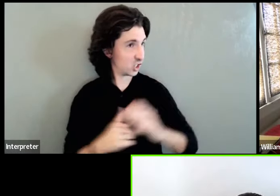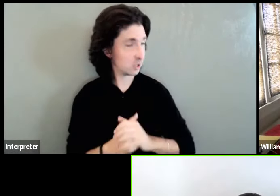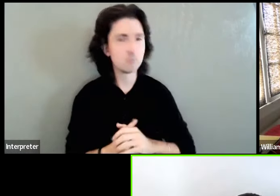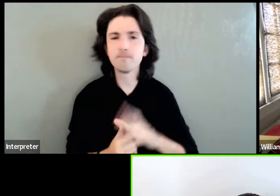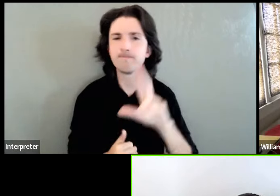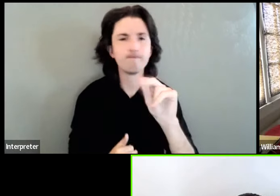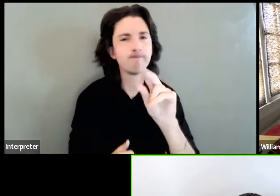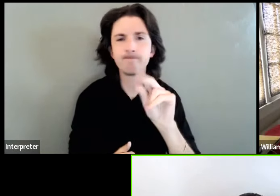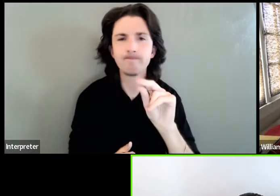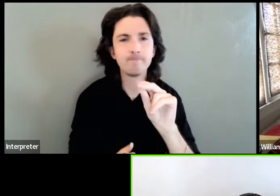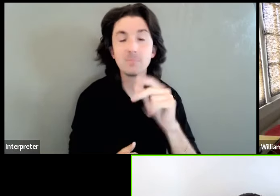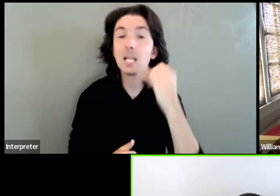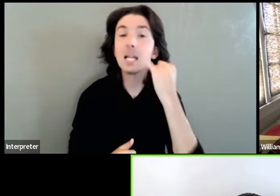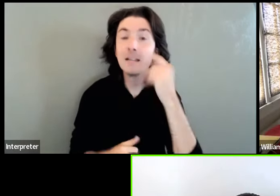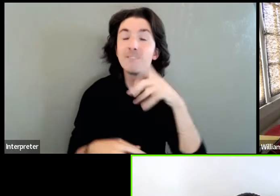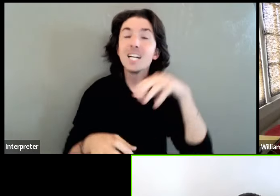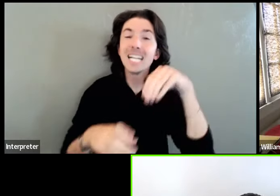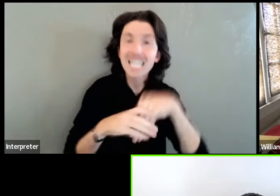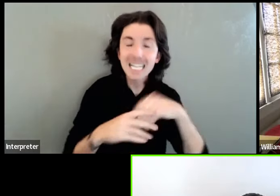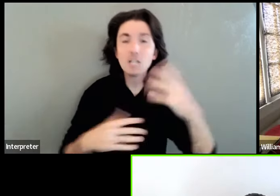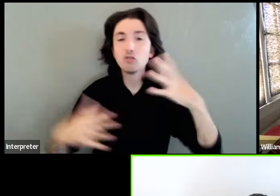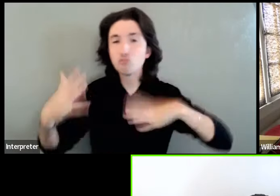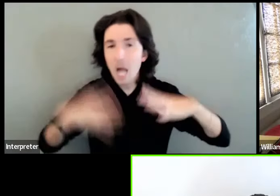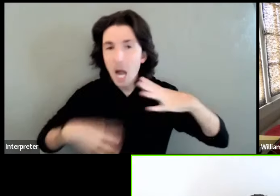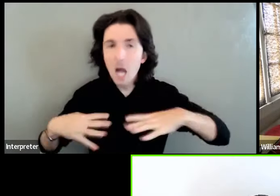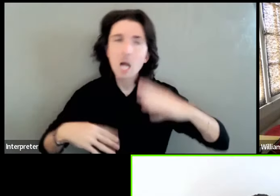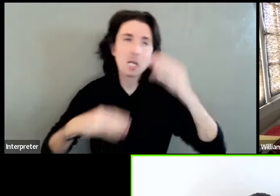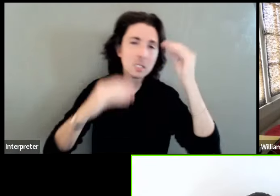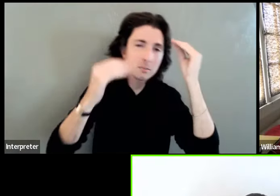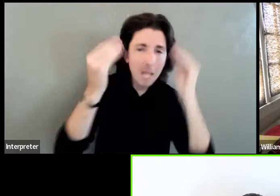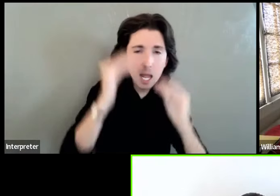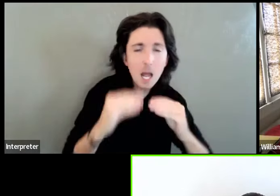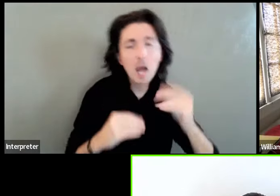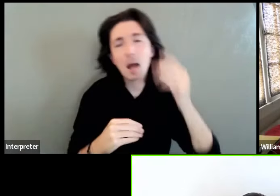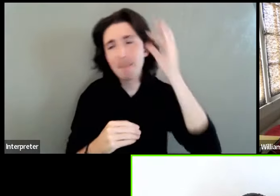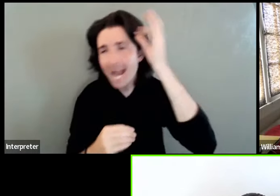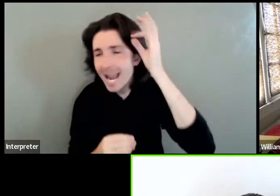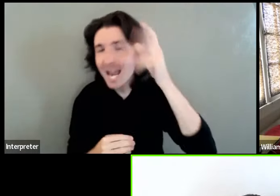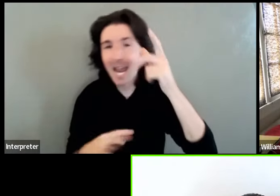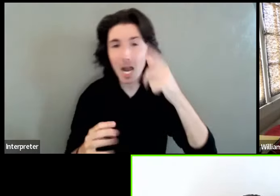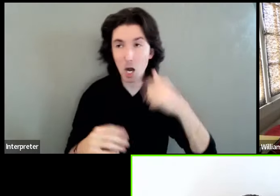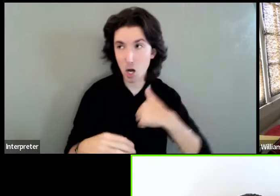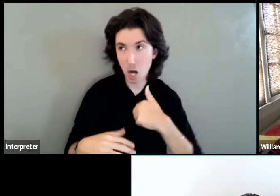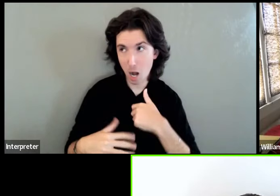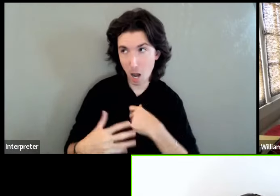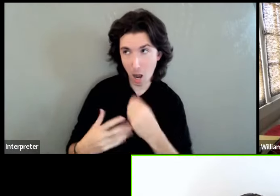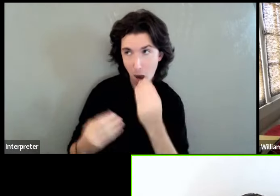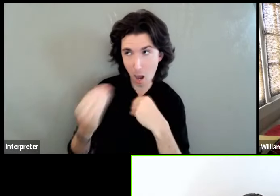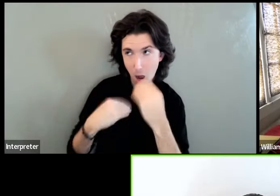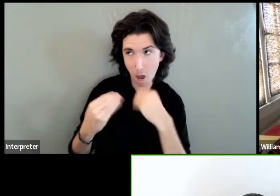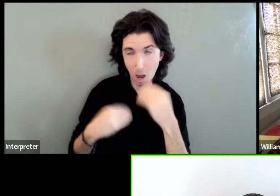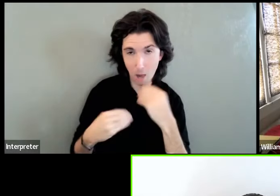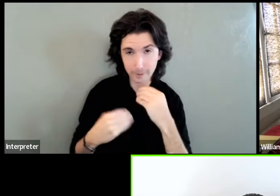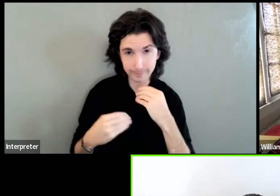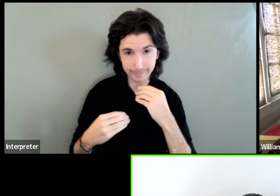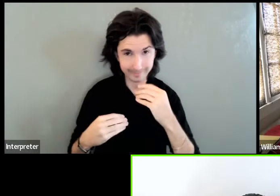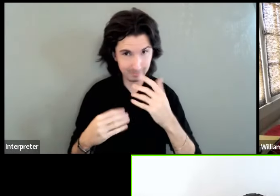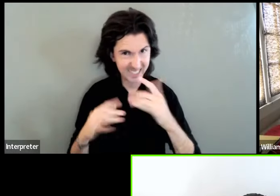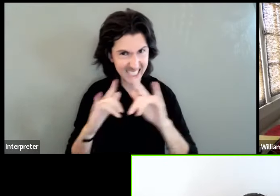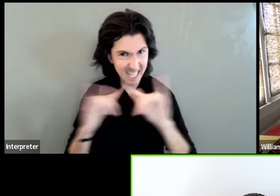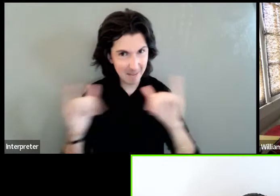break. So, if you're eating food in the hair and makeup chair, it's great that you're being fed, but that doesn't count as